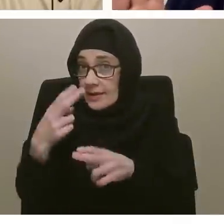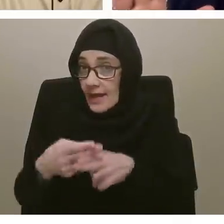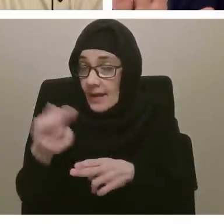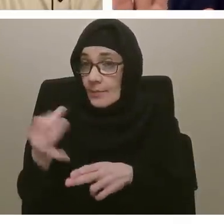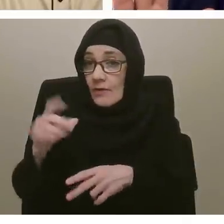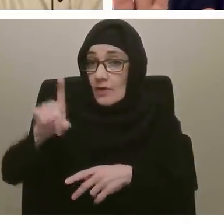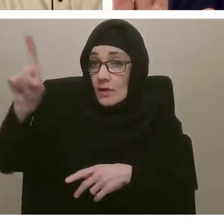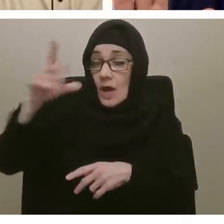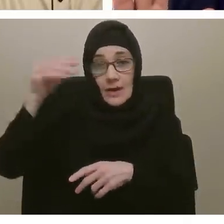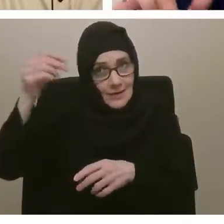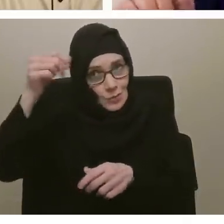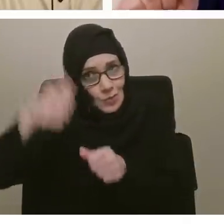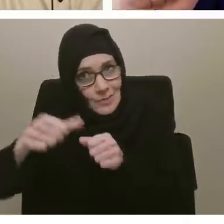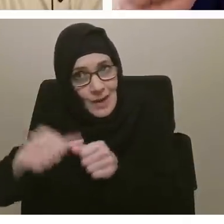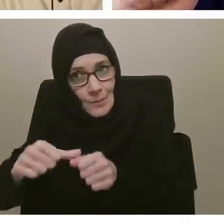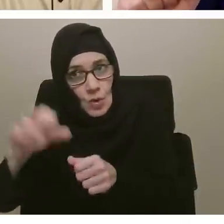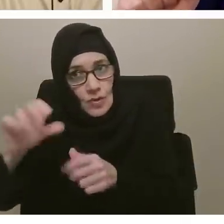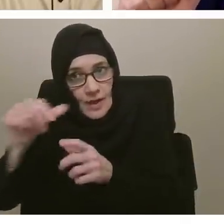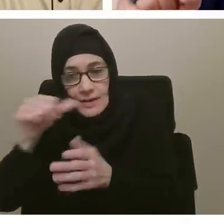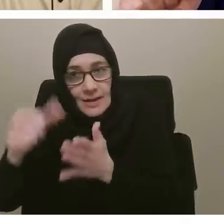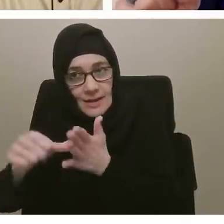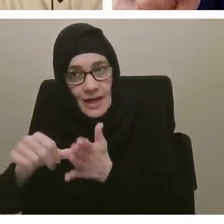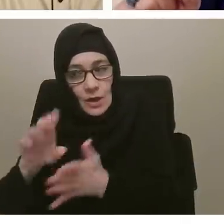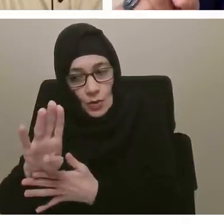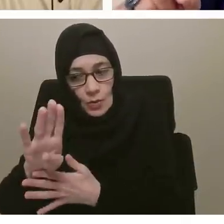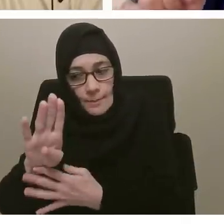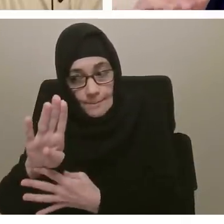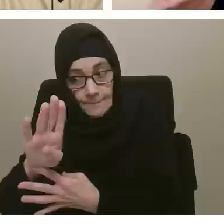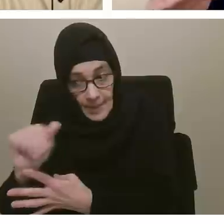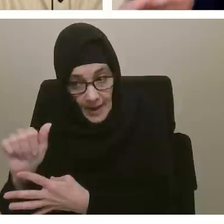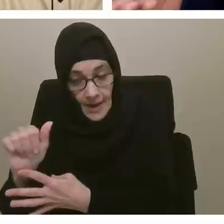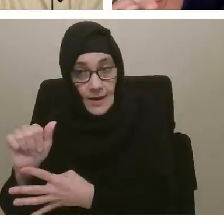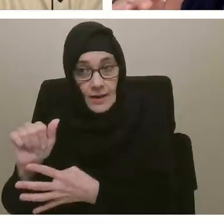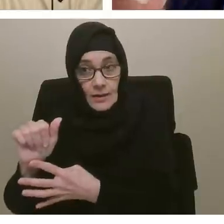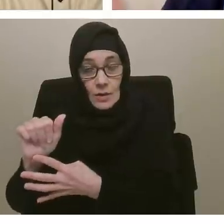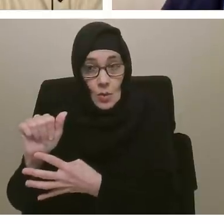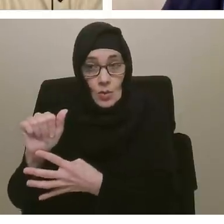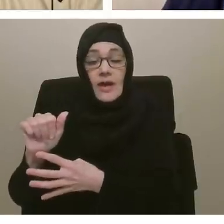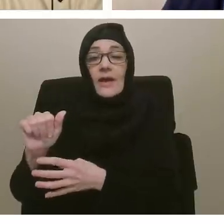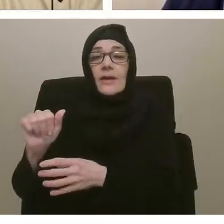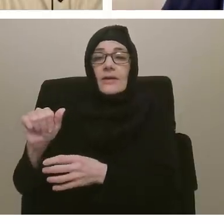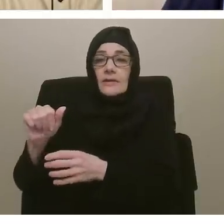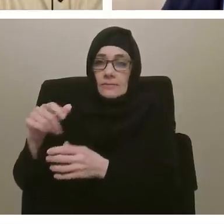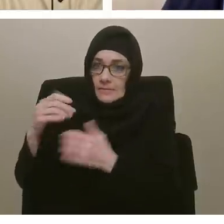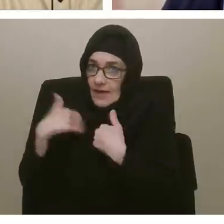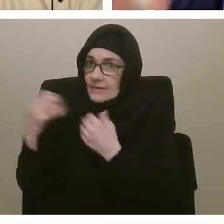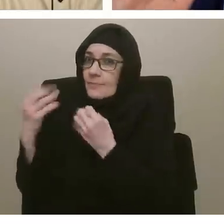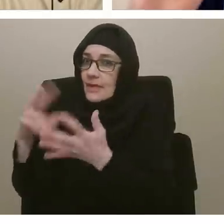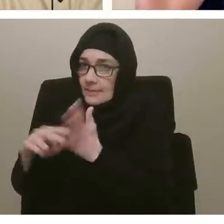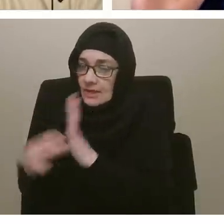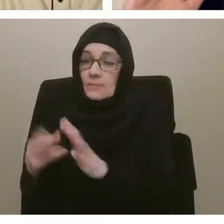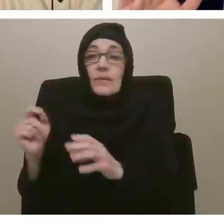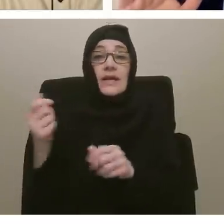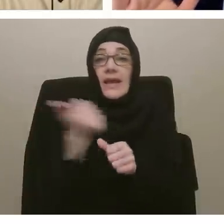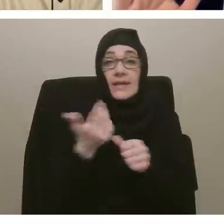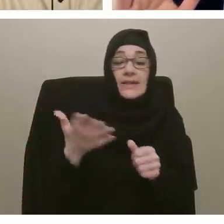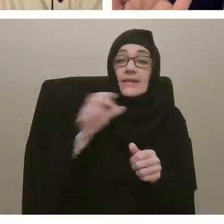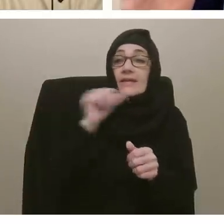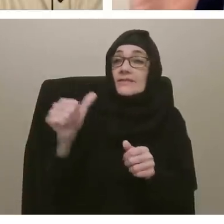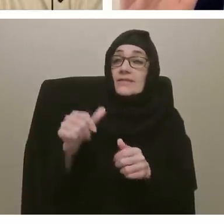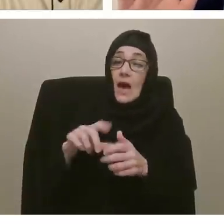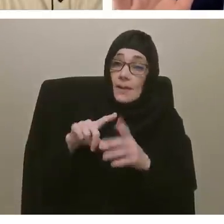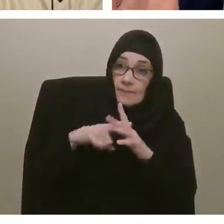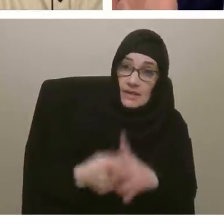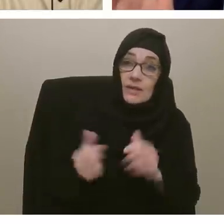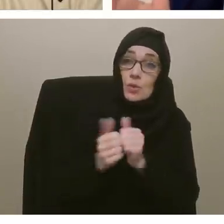many meanings to it. Anything that does not begin with that, it is cut off. Cut off from what? From the barakah of Allah,